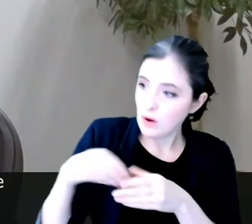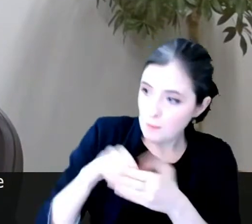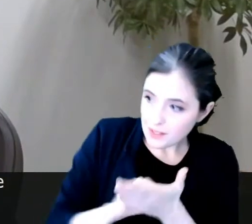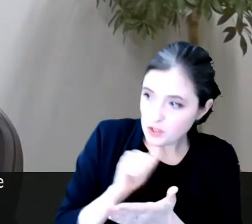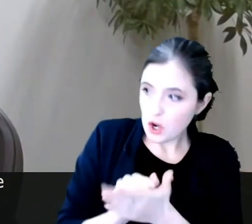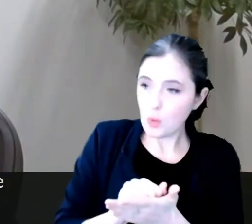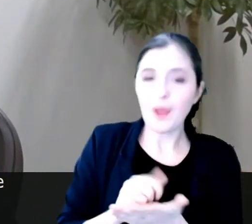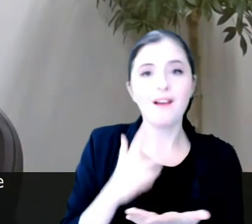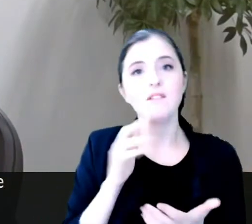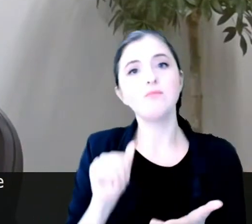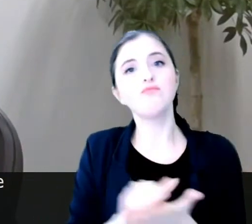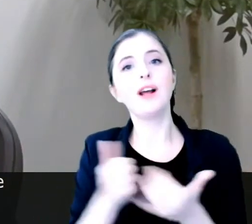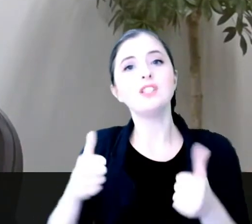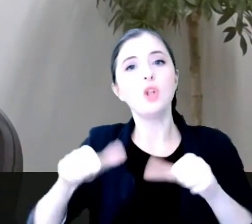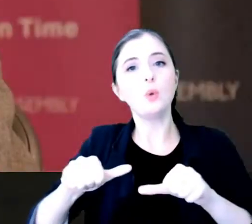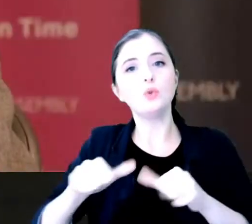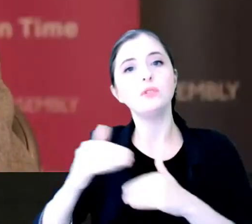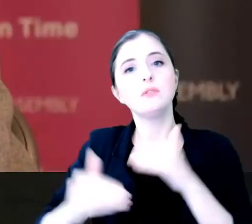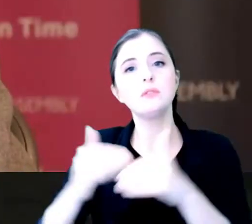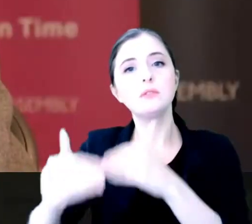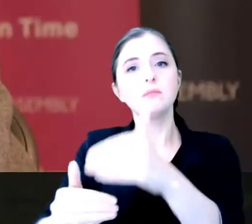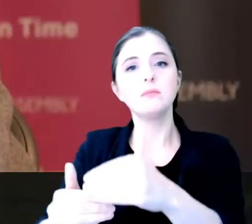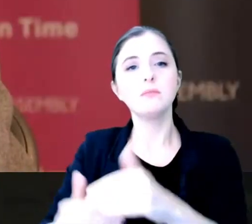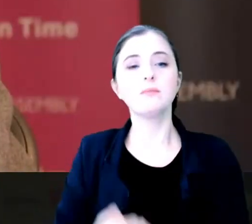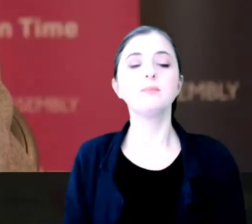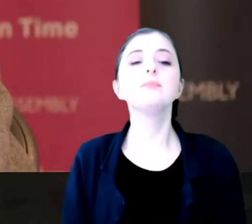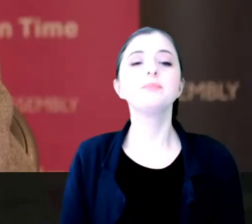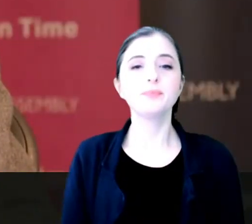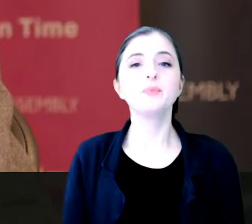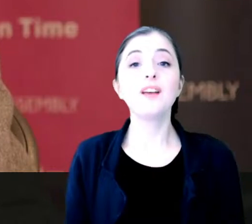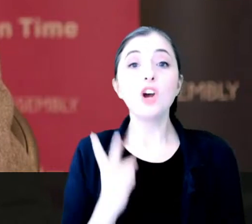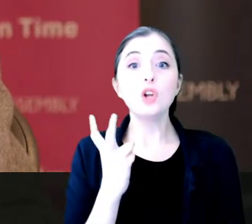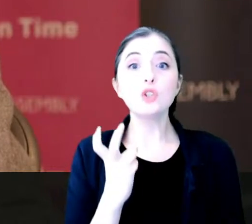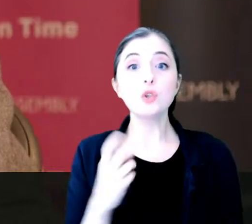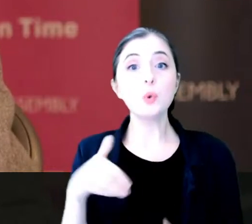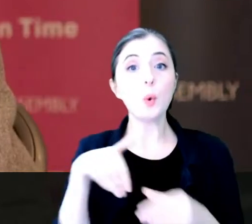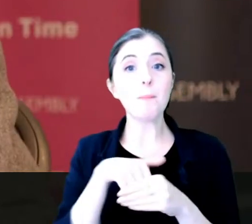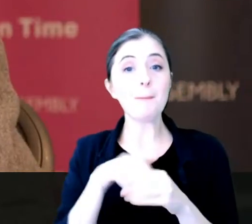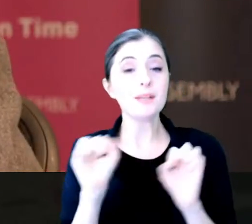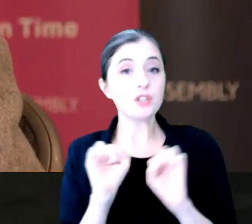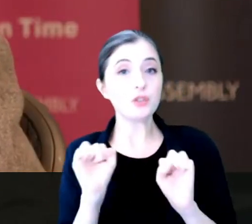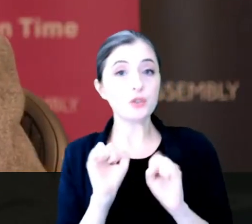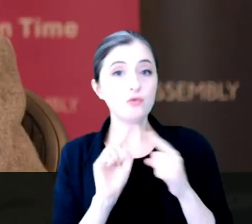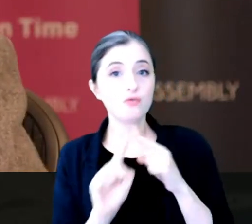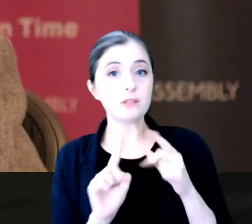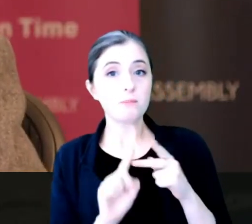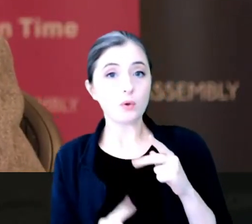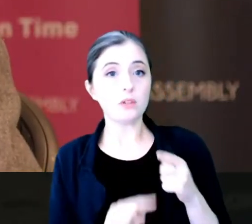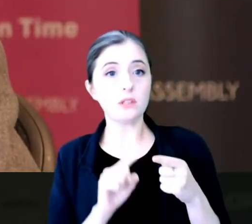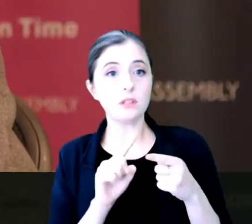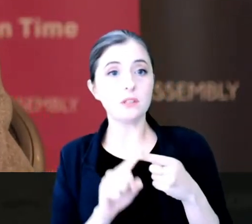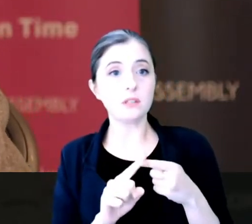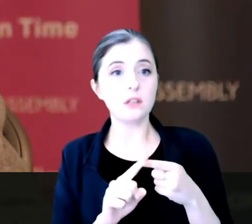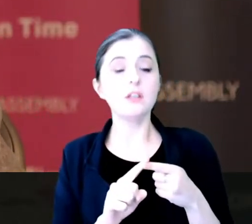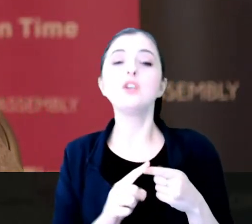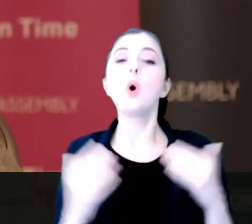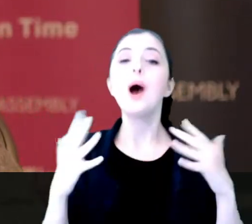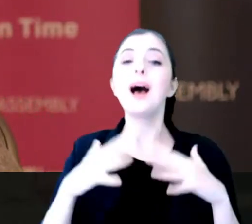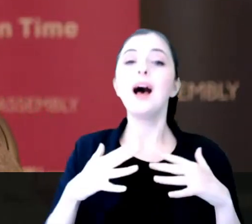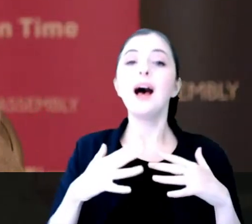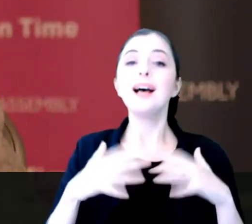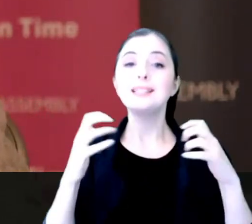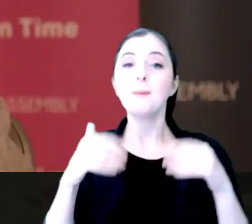forward. Thank you. I've got two members who haven't spoken before. Can I invite Assembly Member Hall first, please, to